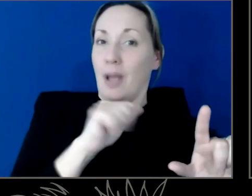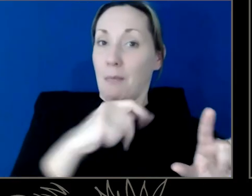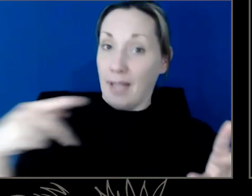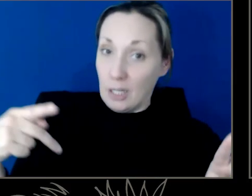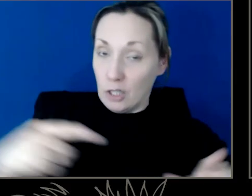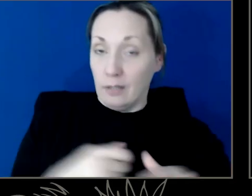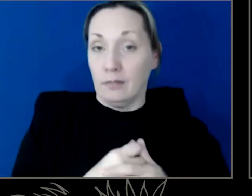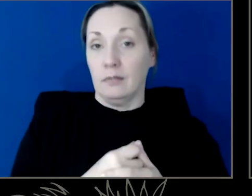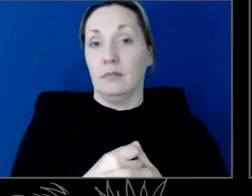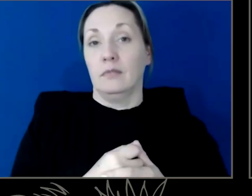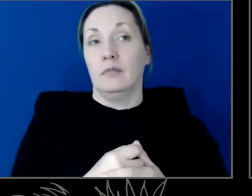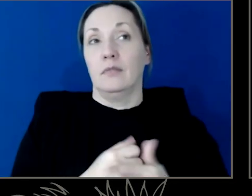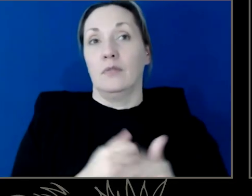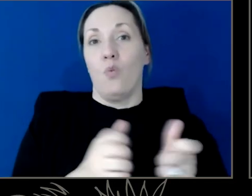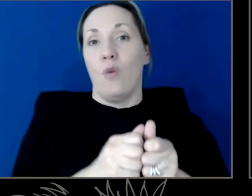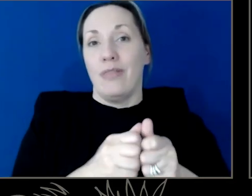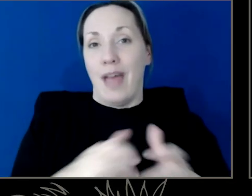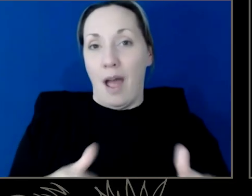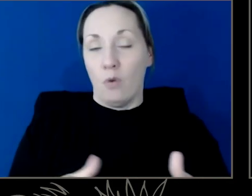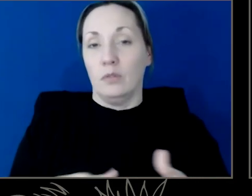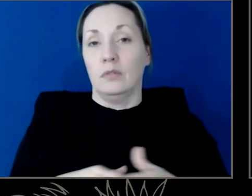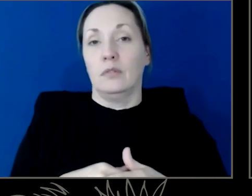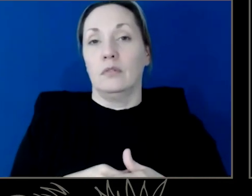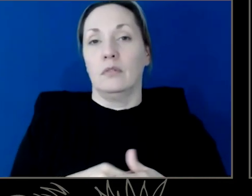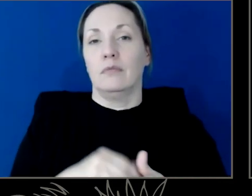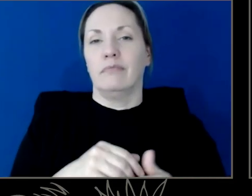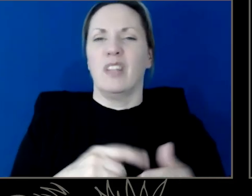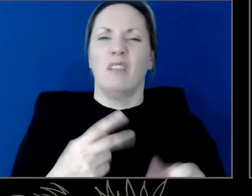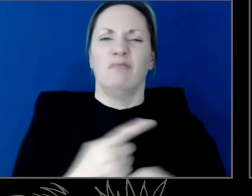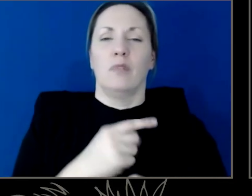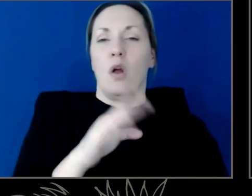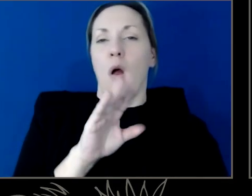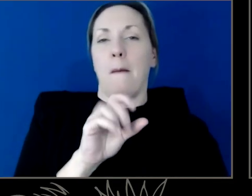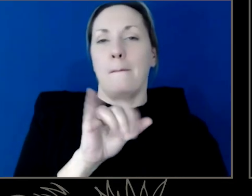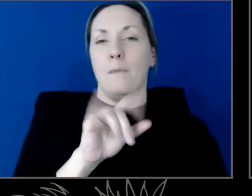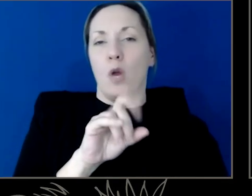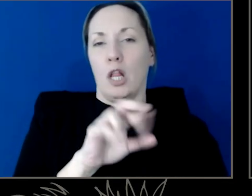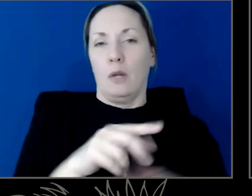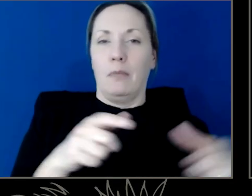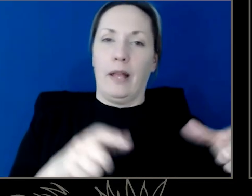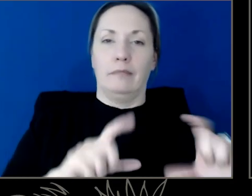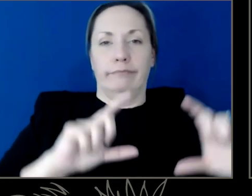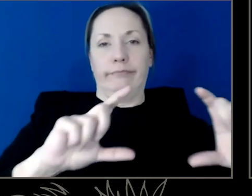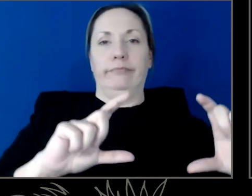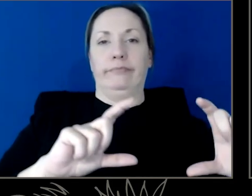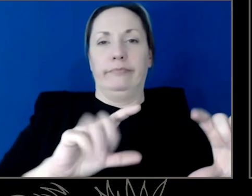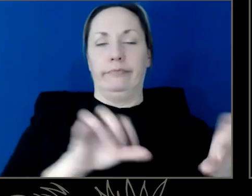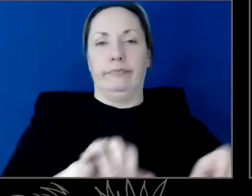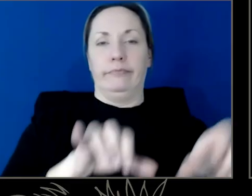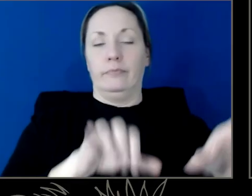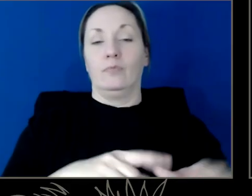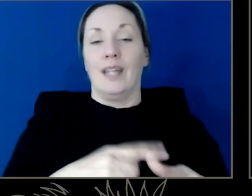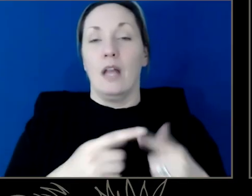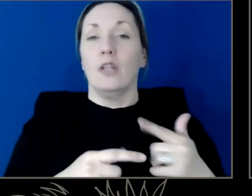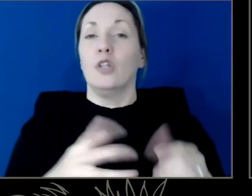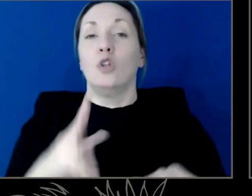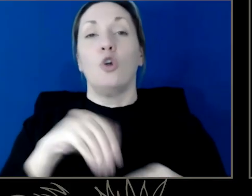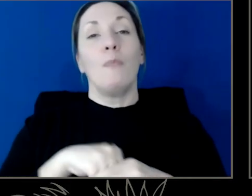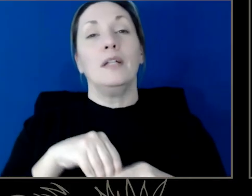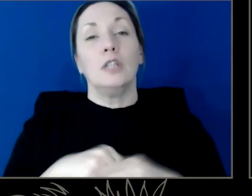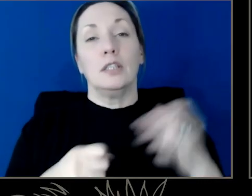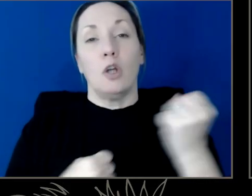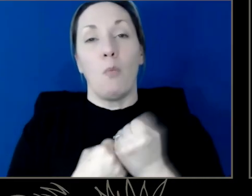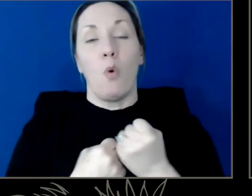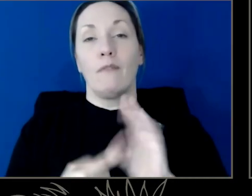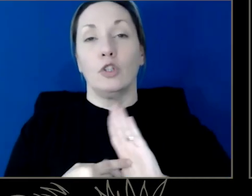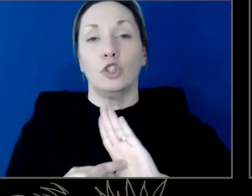page application without the kind of boilerplate that you would have with an SPA. There's also built-in